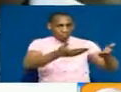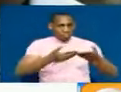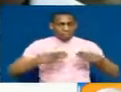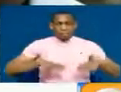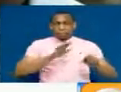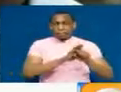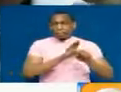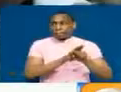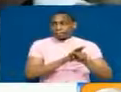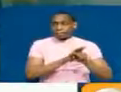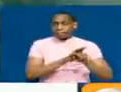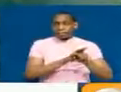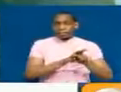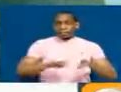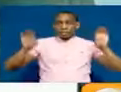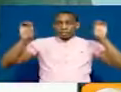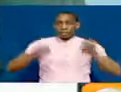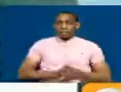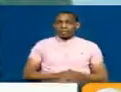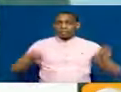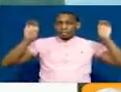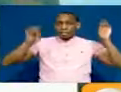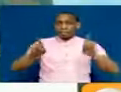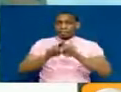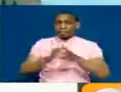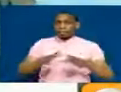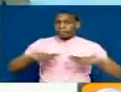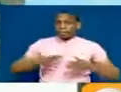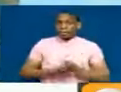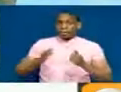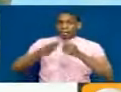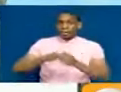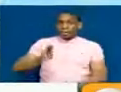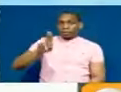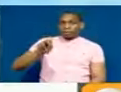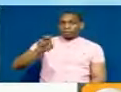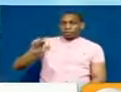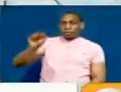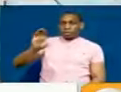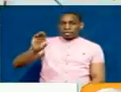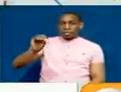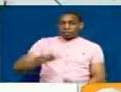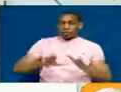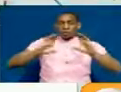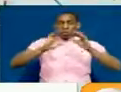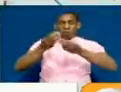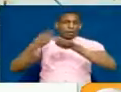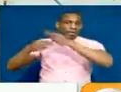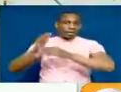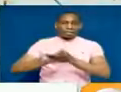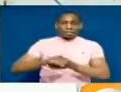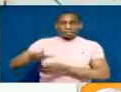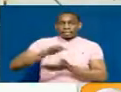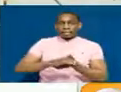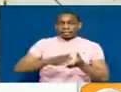people to Ethiopia. Ethiopia also boasts of 9 UNESCO World Heritage Sites, and we depart